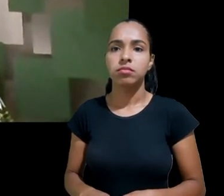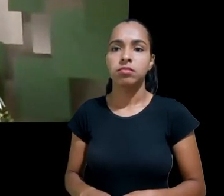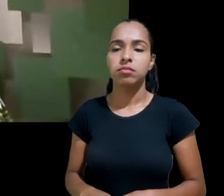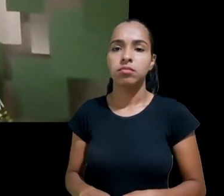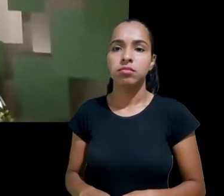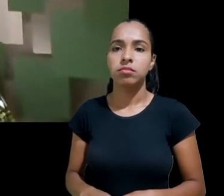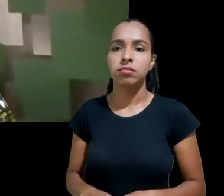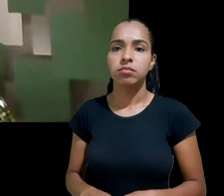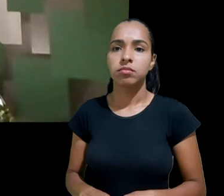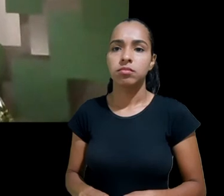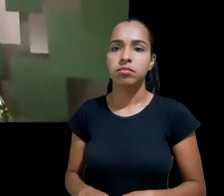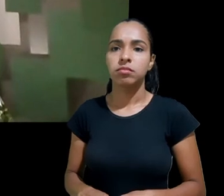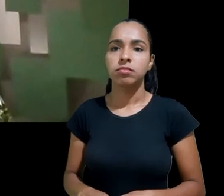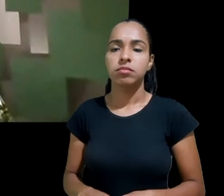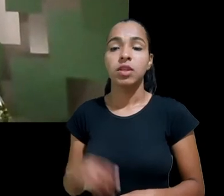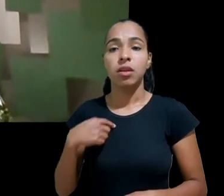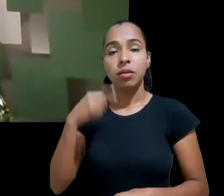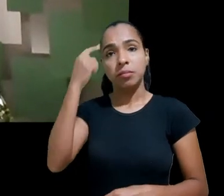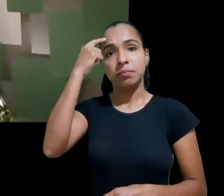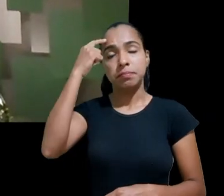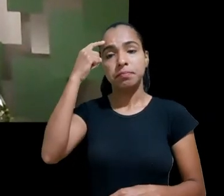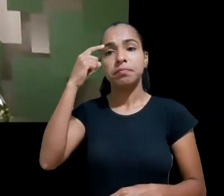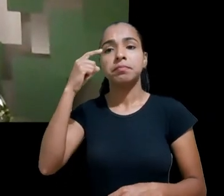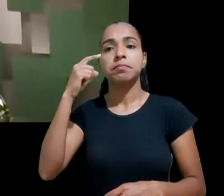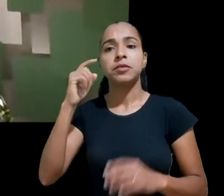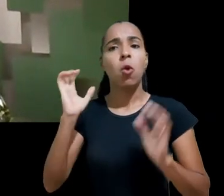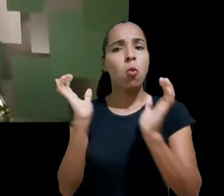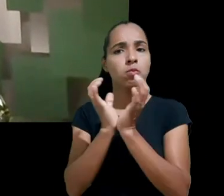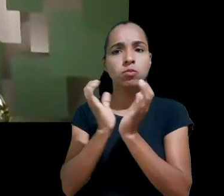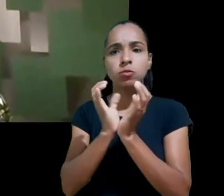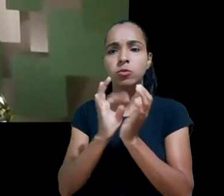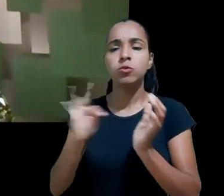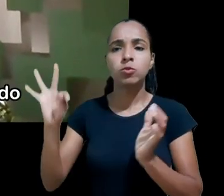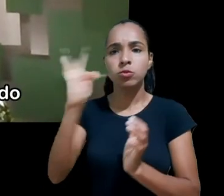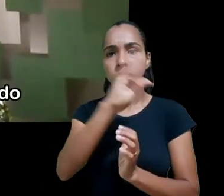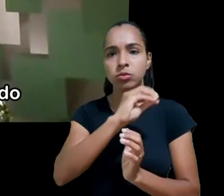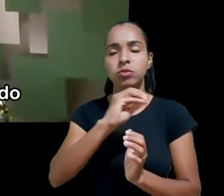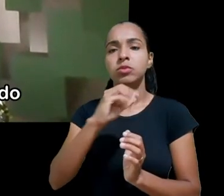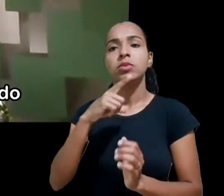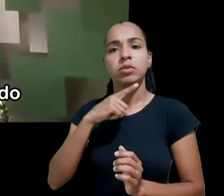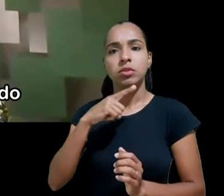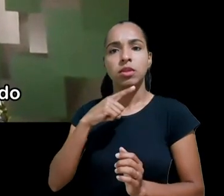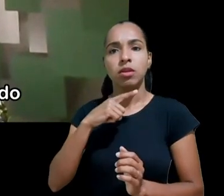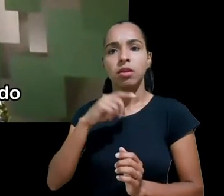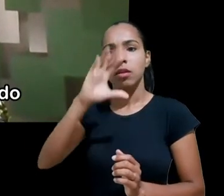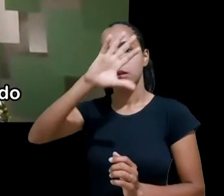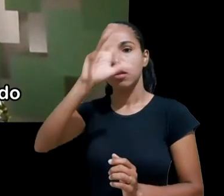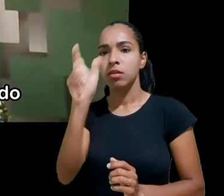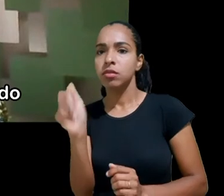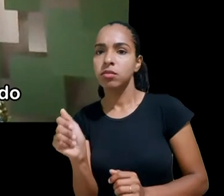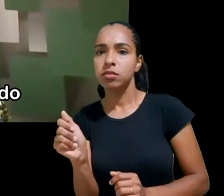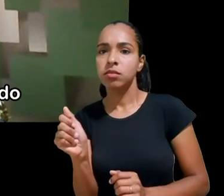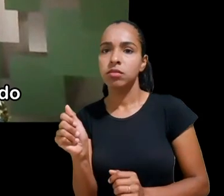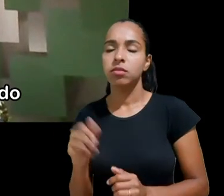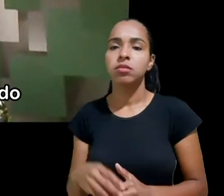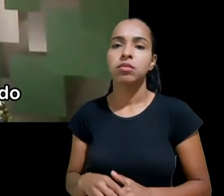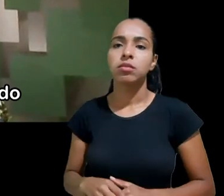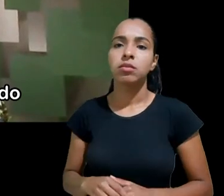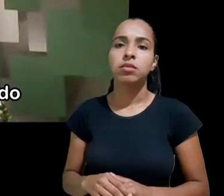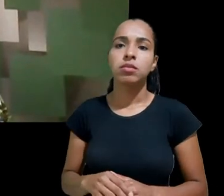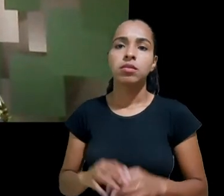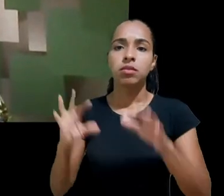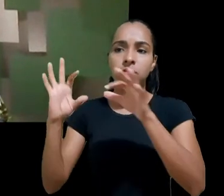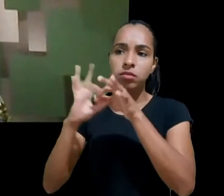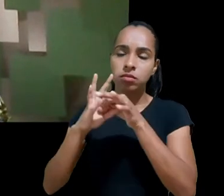at child online africa we we have a number of uh initiatives uh one has to do with the designing